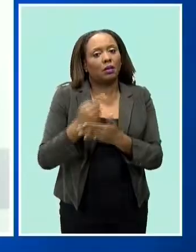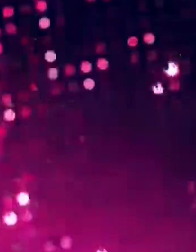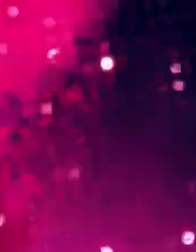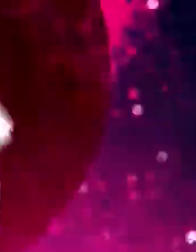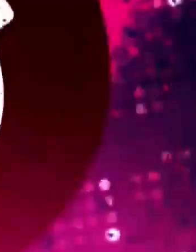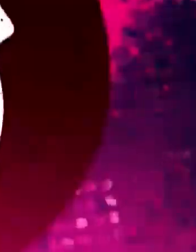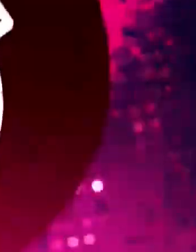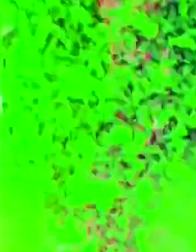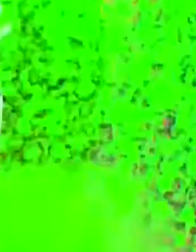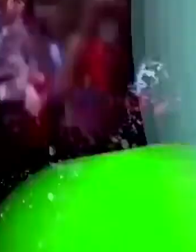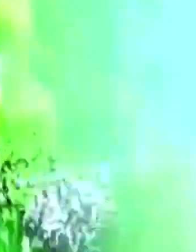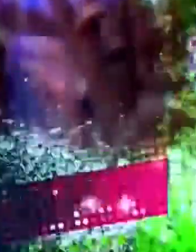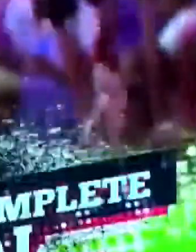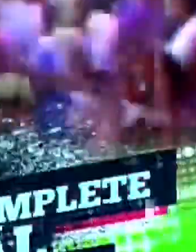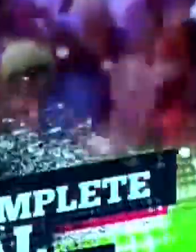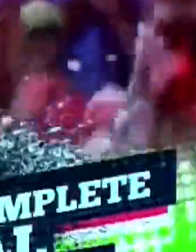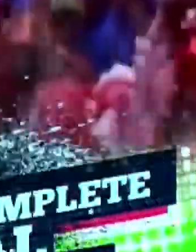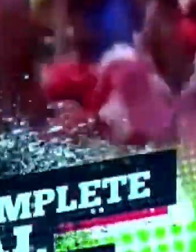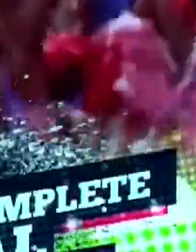that.